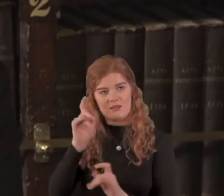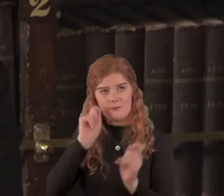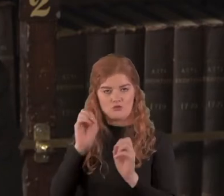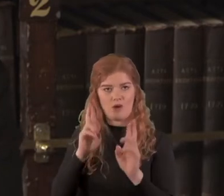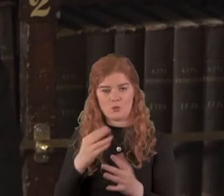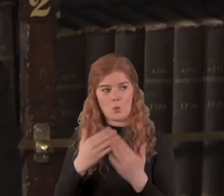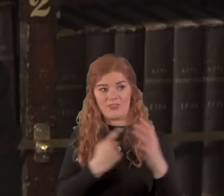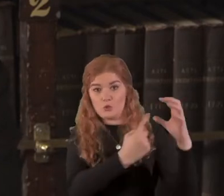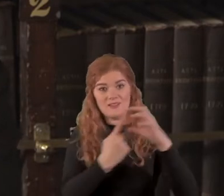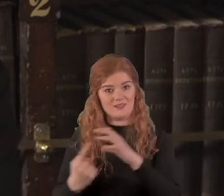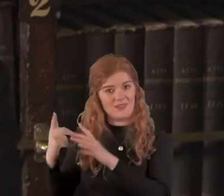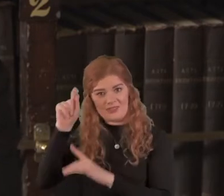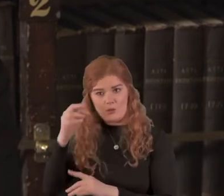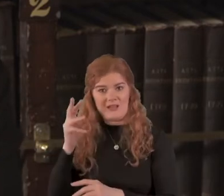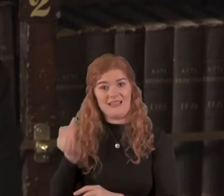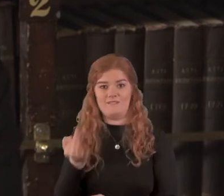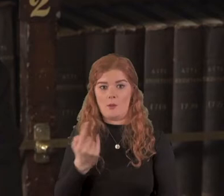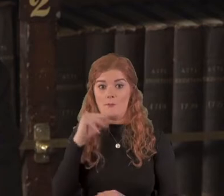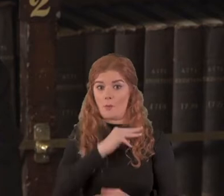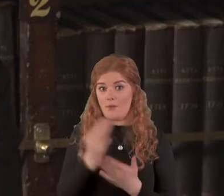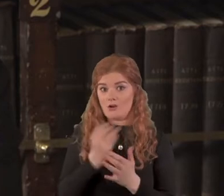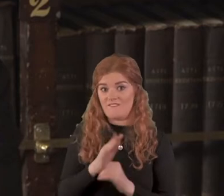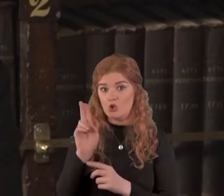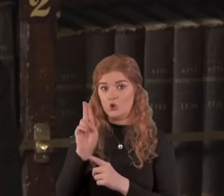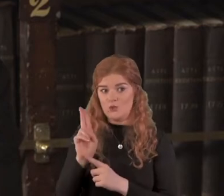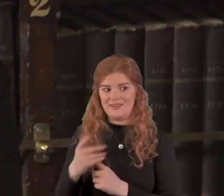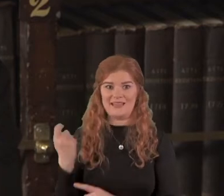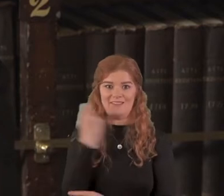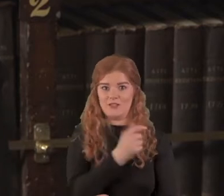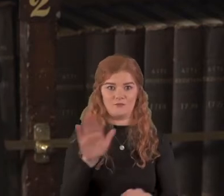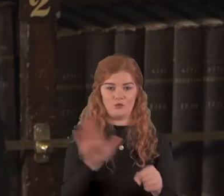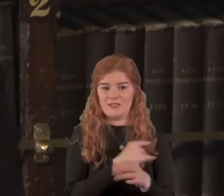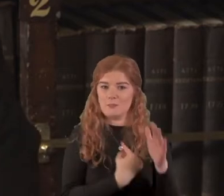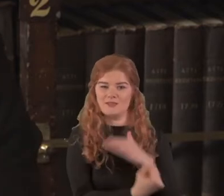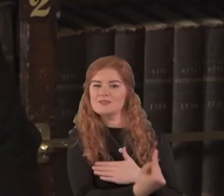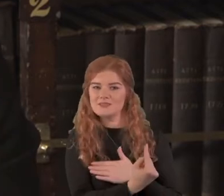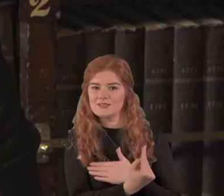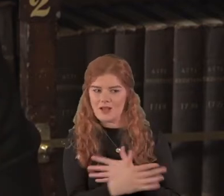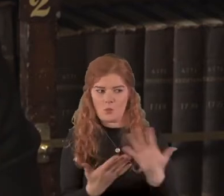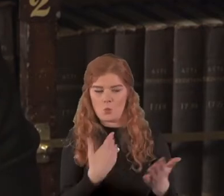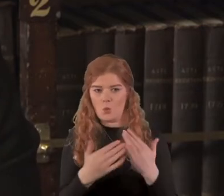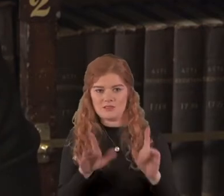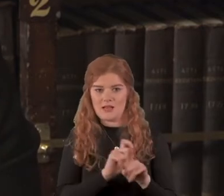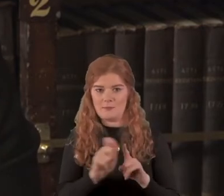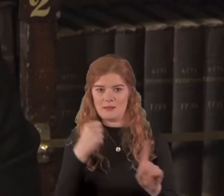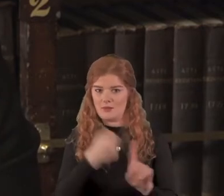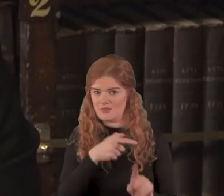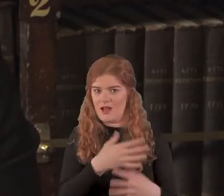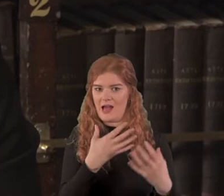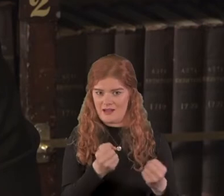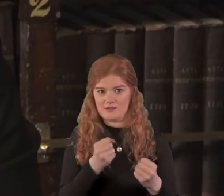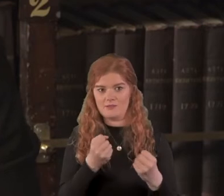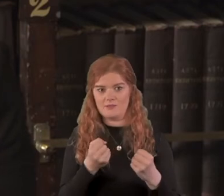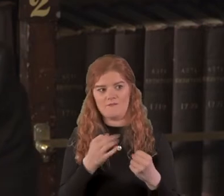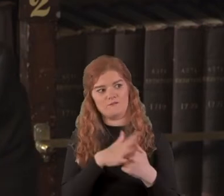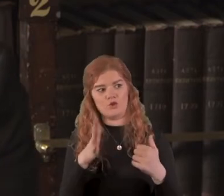dominions would think if an integral part of the Union was given complete independence, the impact that would have on the